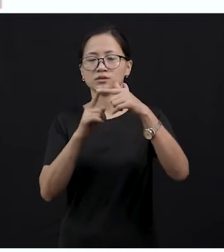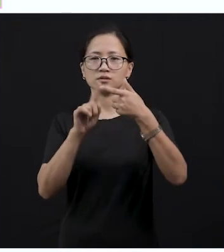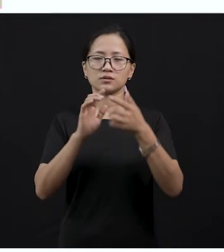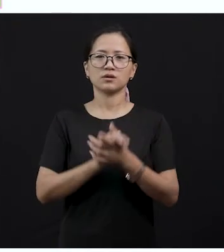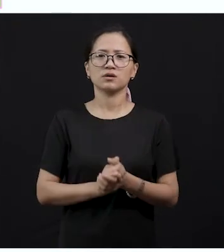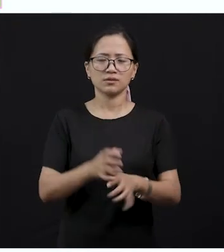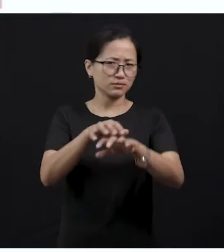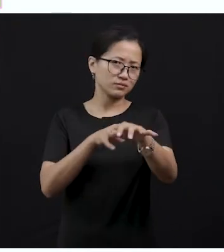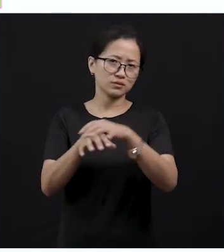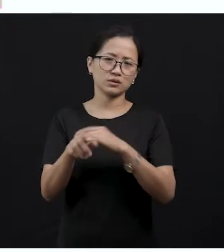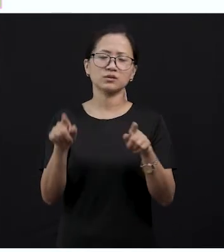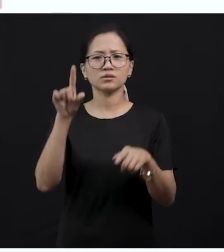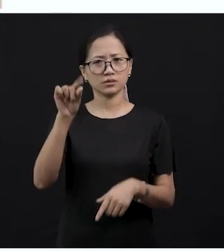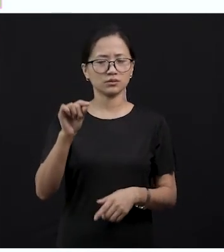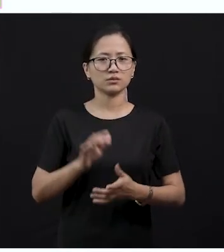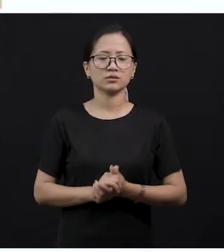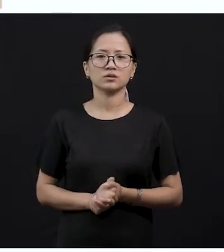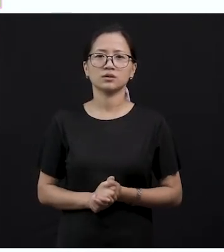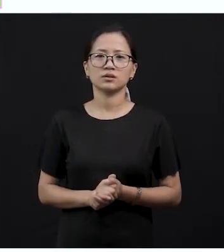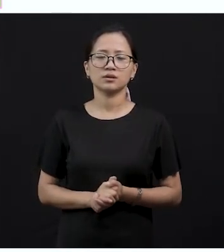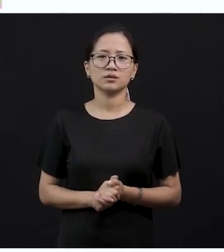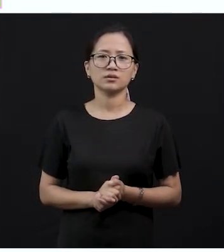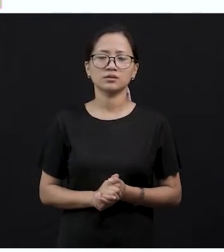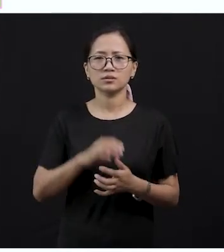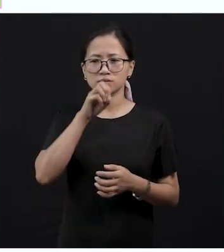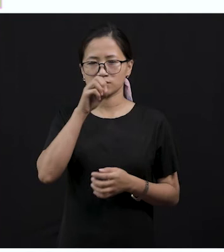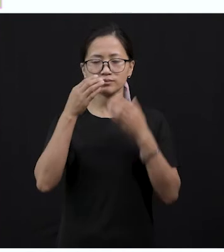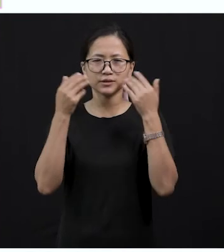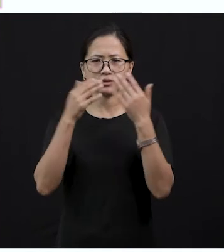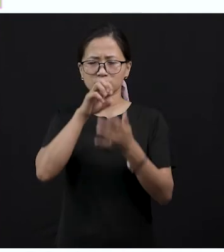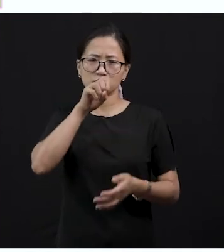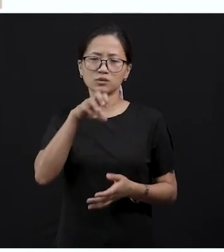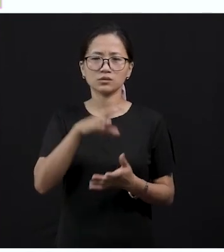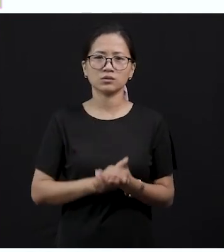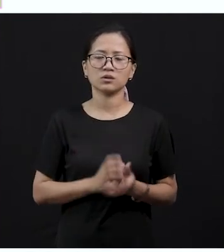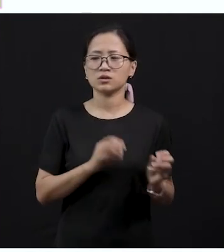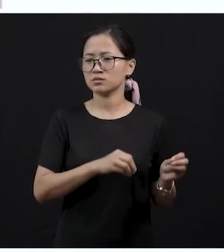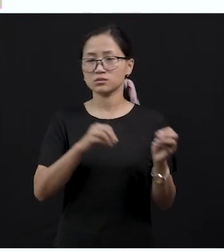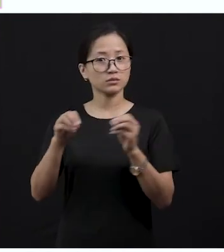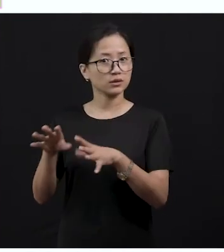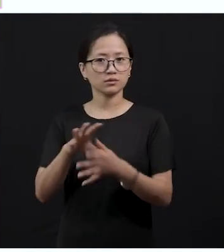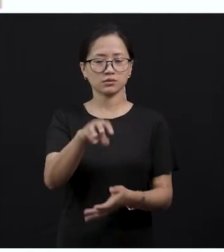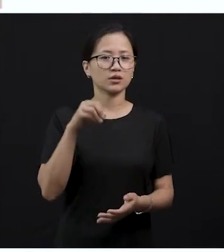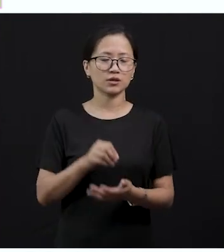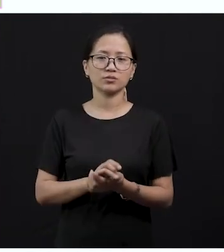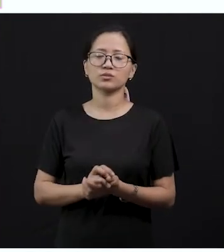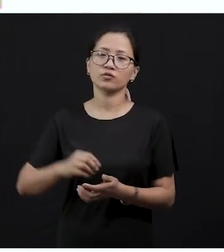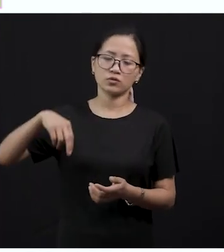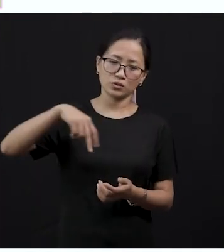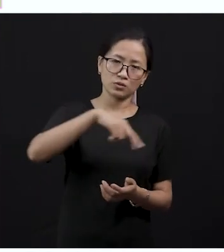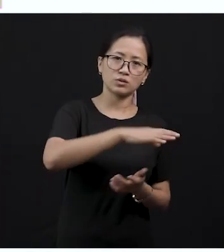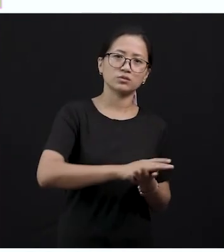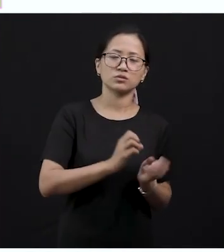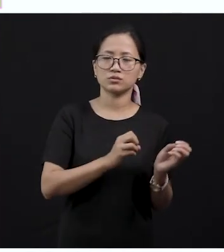animals also, they do, yes, animals, the cat, the dogs, we take them for a walk to remove the waste, yes